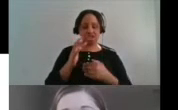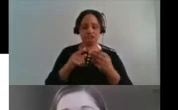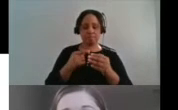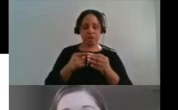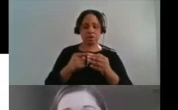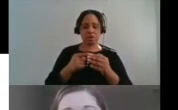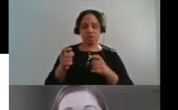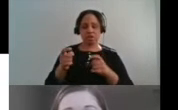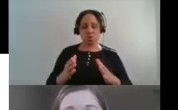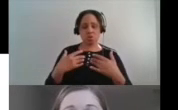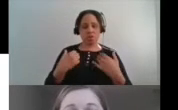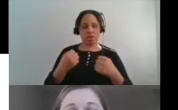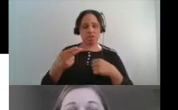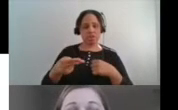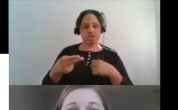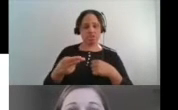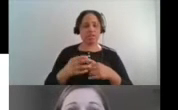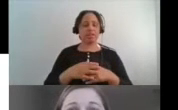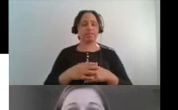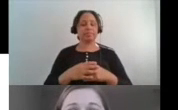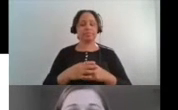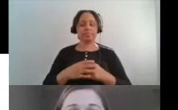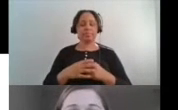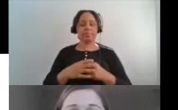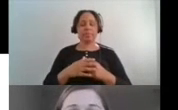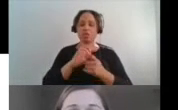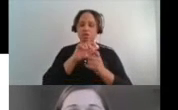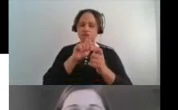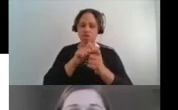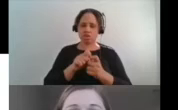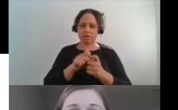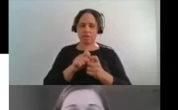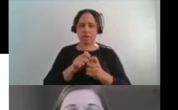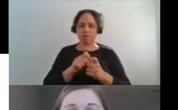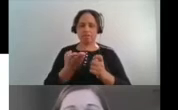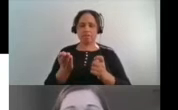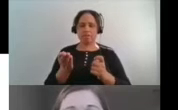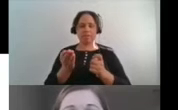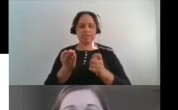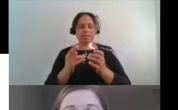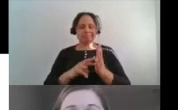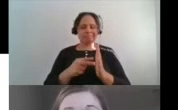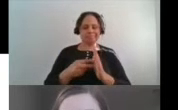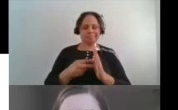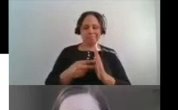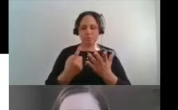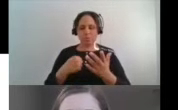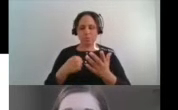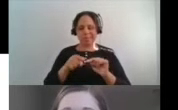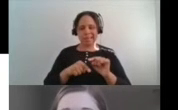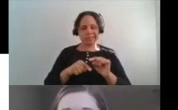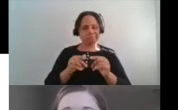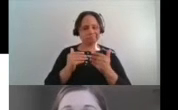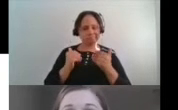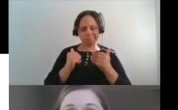like Dr. Katariya and some others were saying, there are certain things that can mean that we can't proceed with a particular